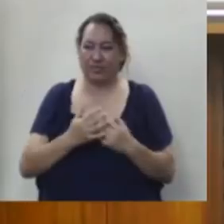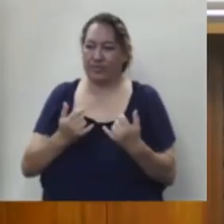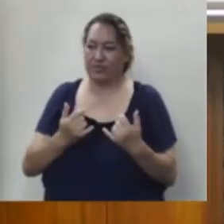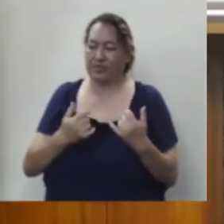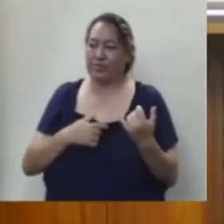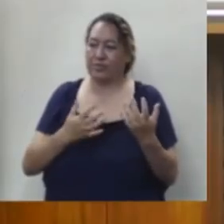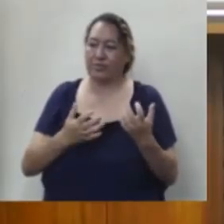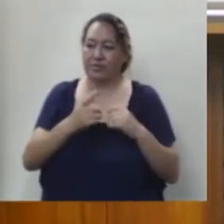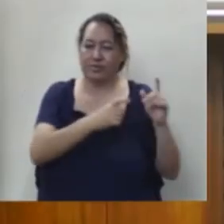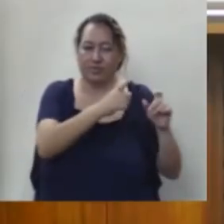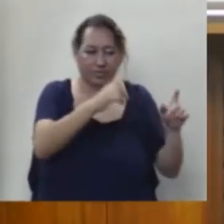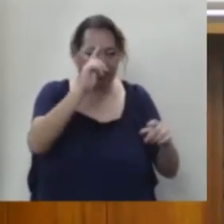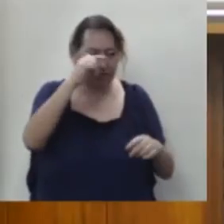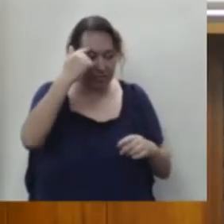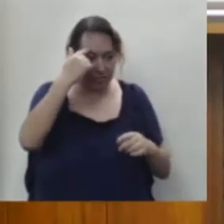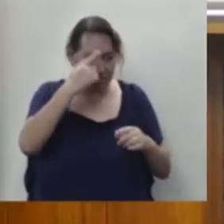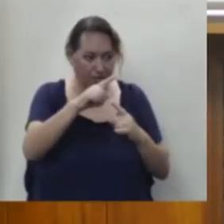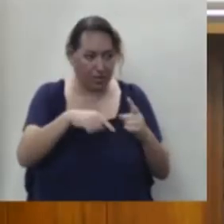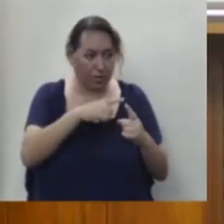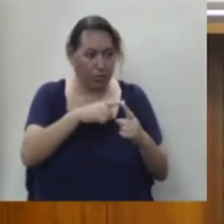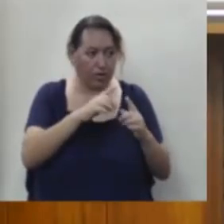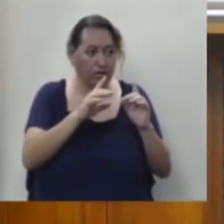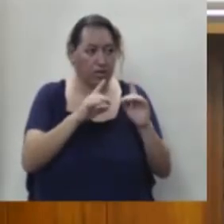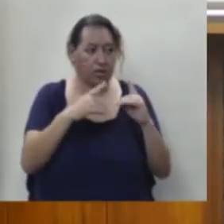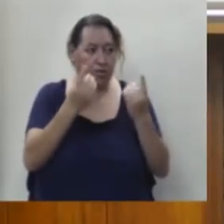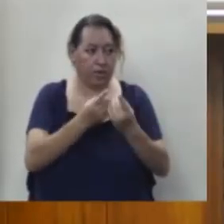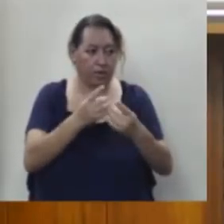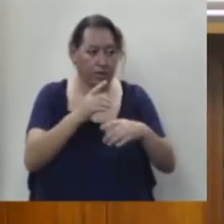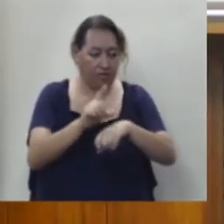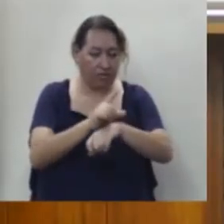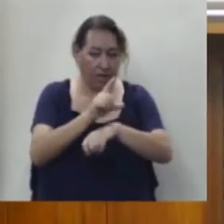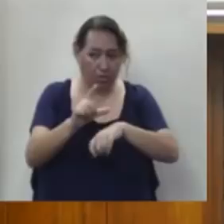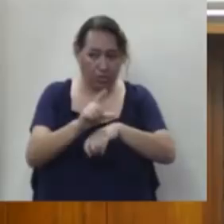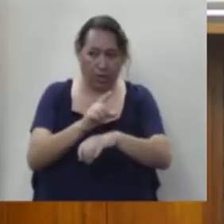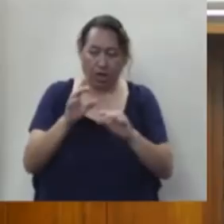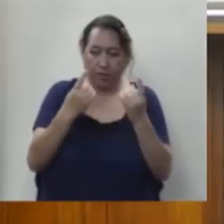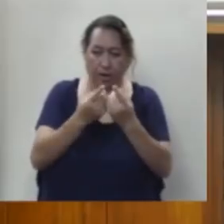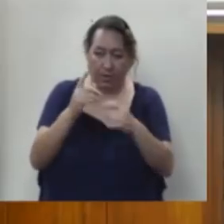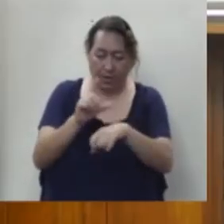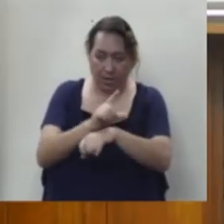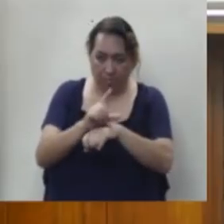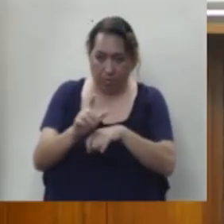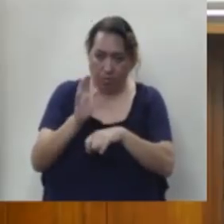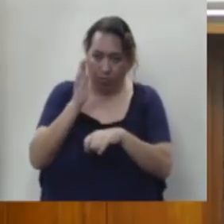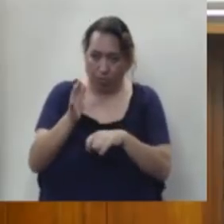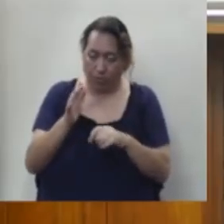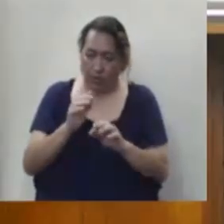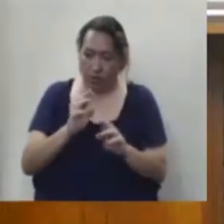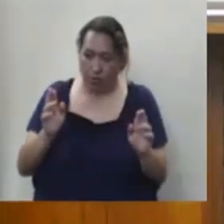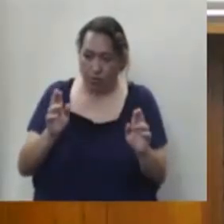the Department of Labor, the Guam Department of Labor, will be ready to receive